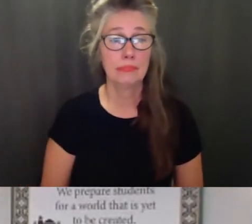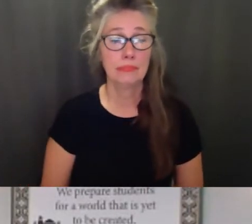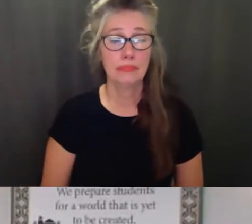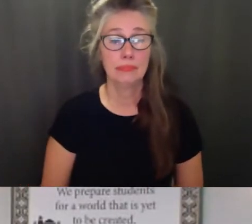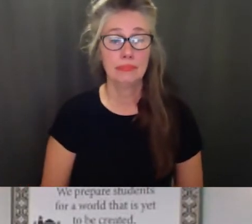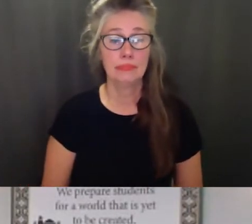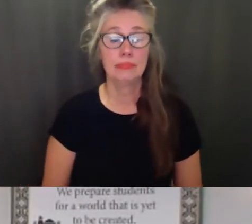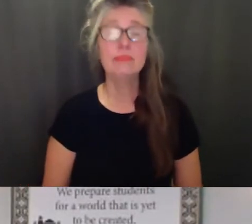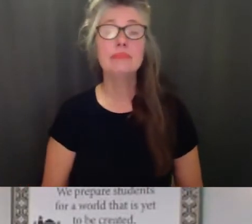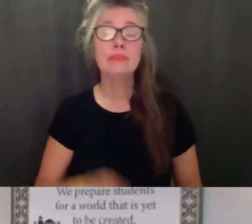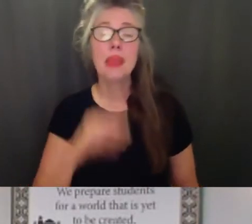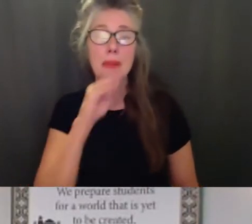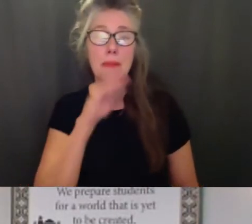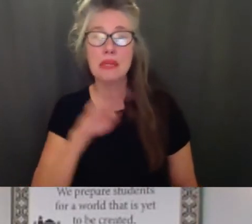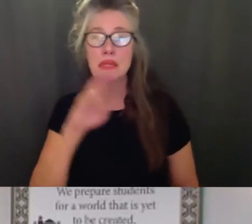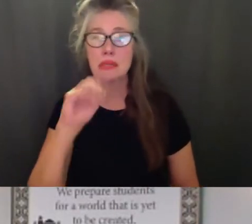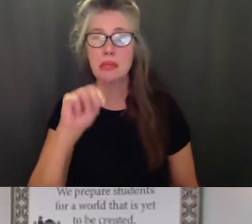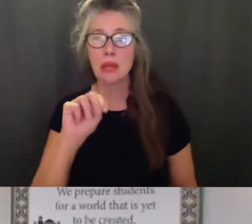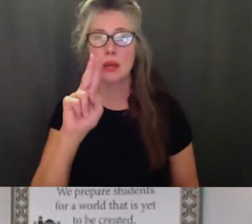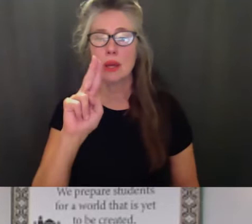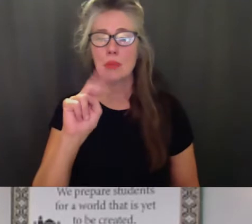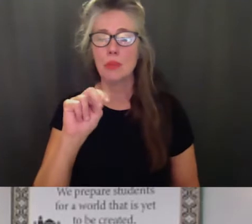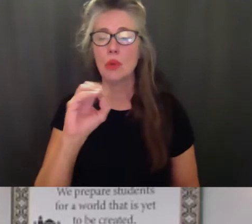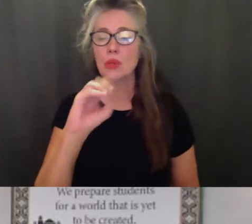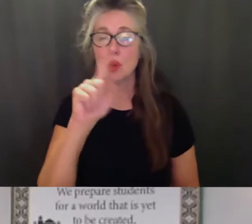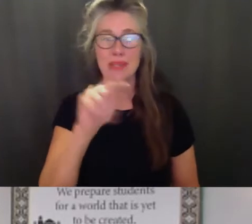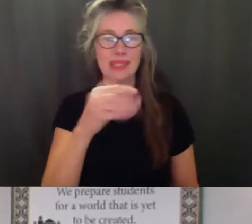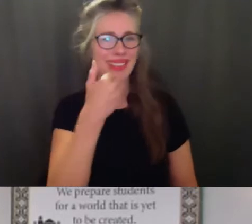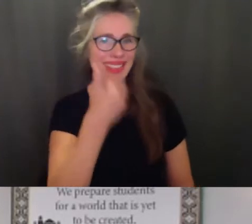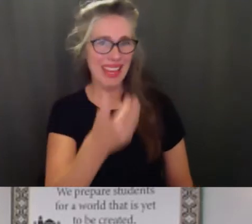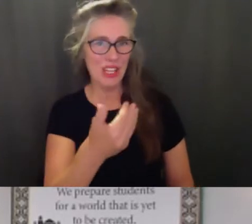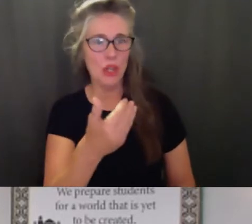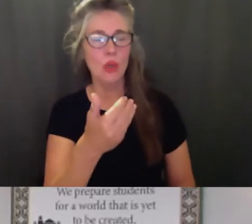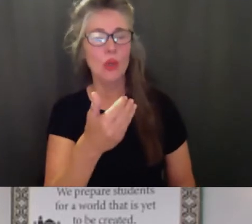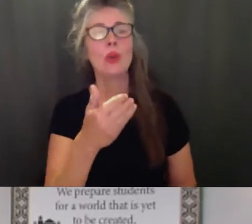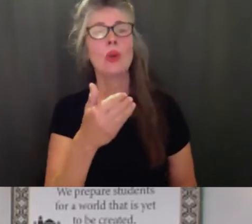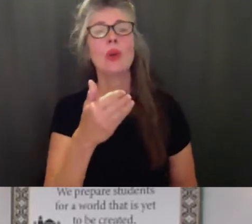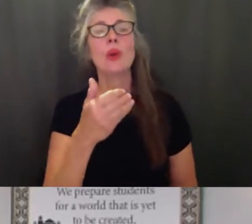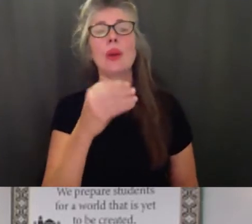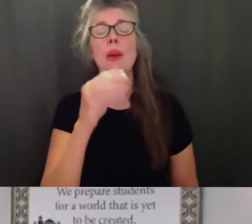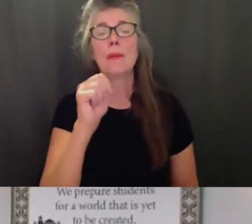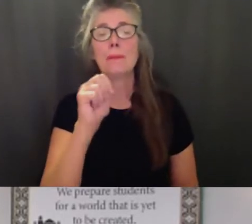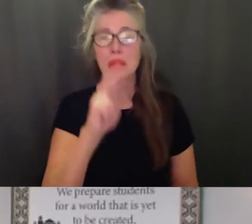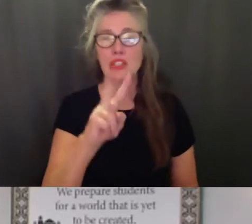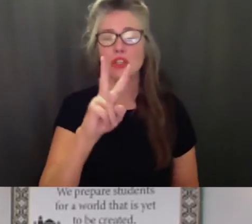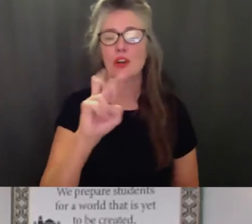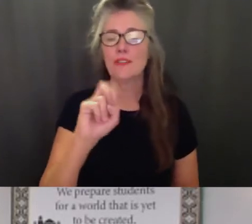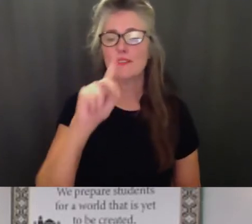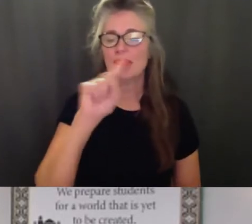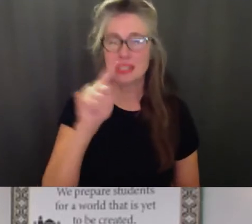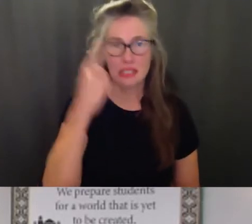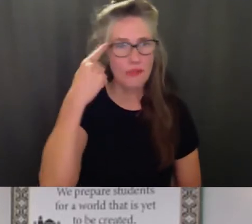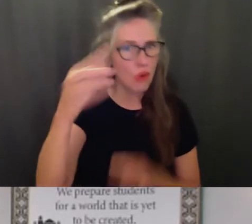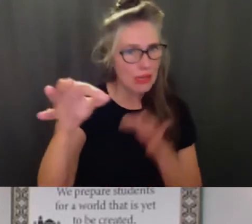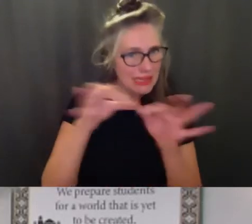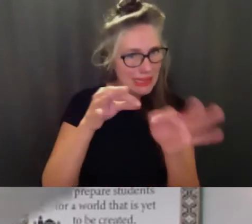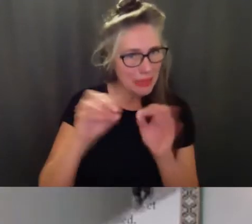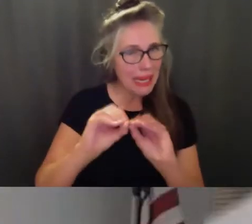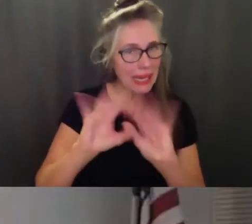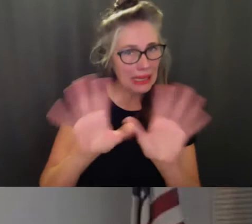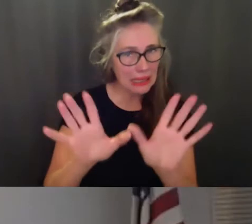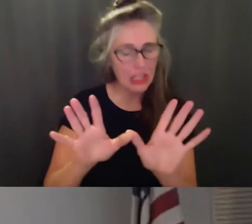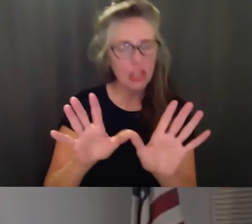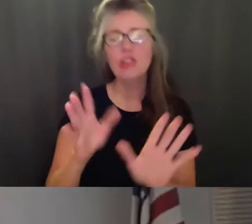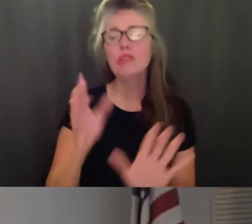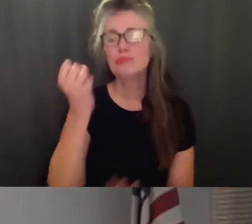Ms. Munoz, please. Yes, thank you, Mr. Vance, for that explanation and for also making it